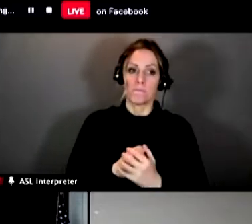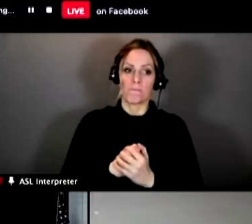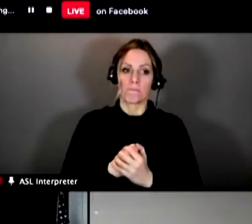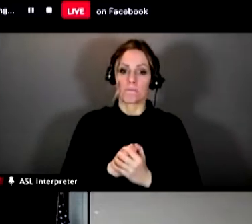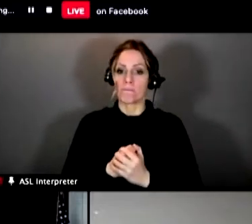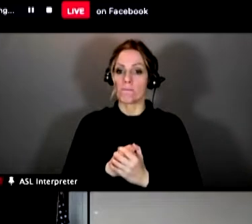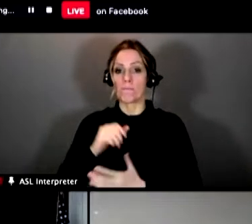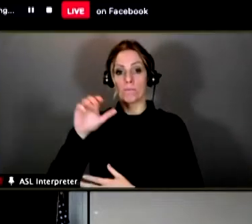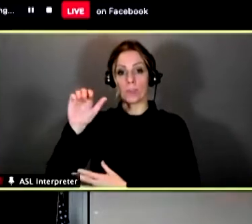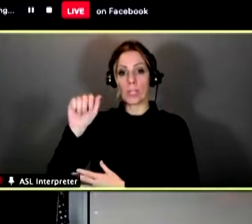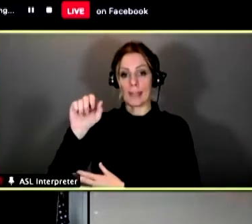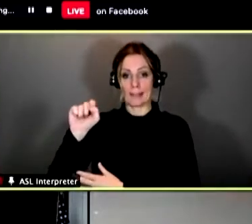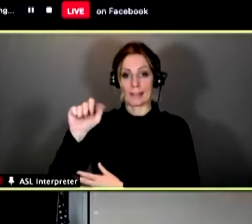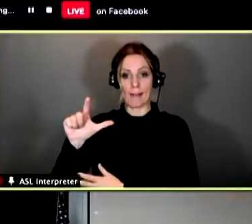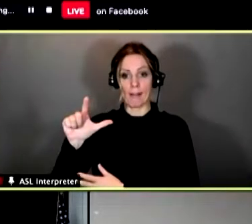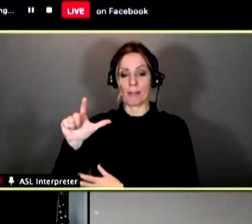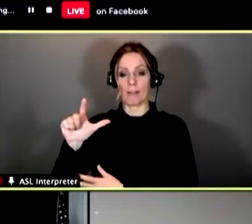American Sign Language